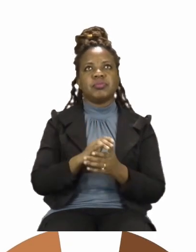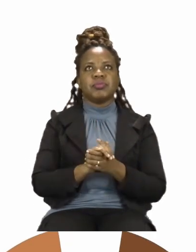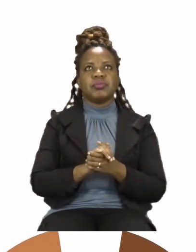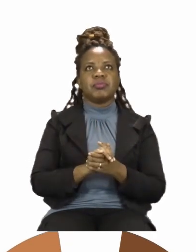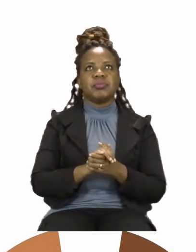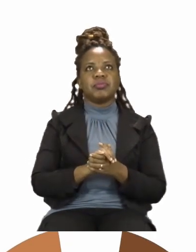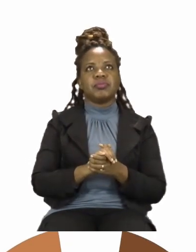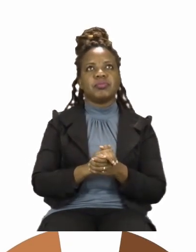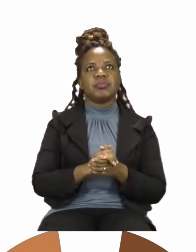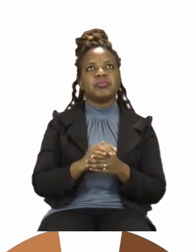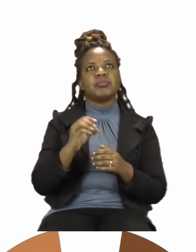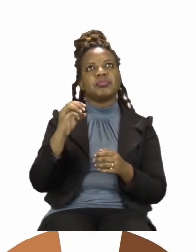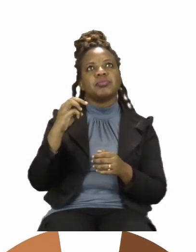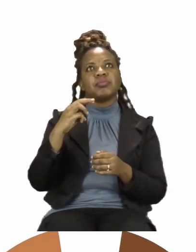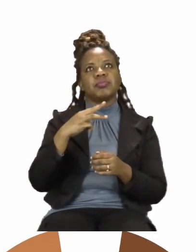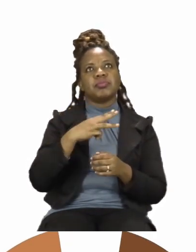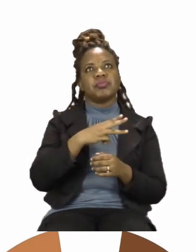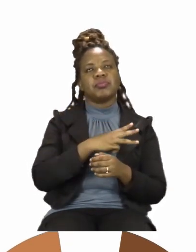Our poem says,